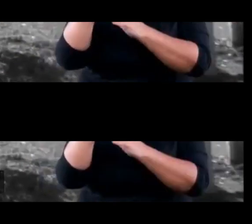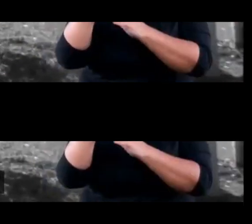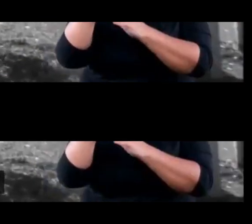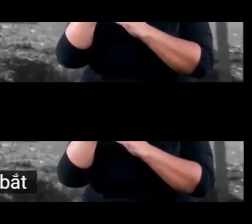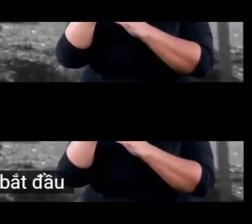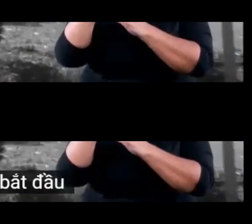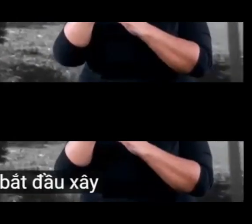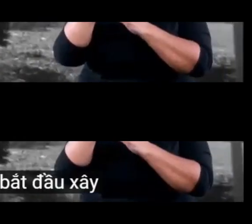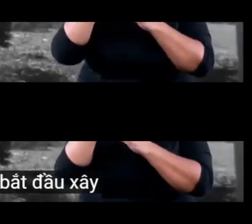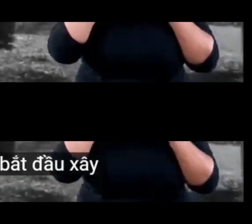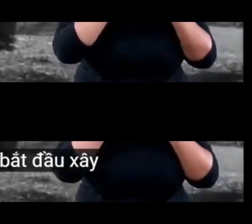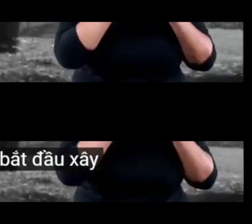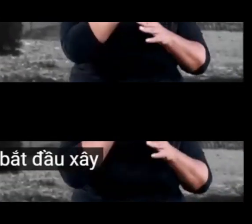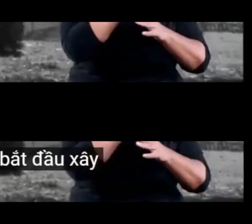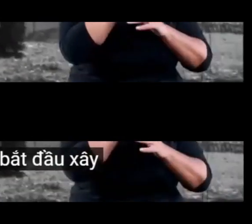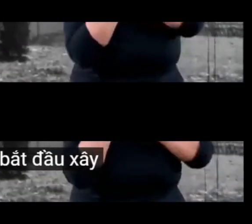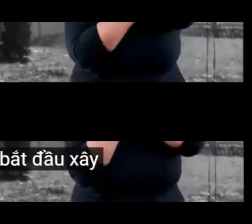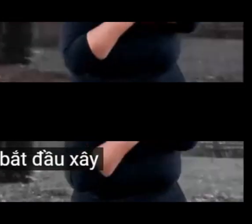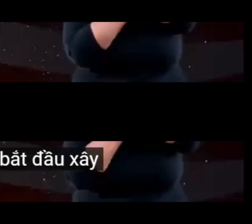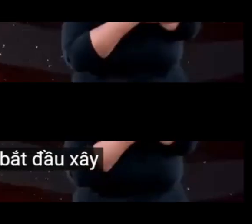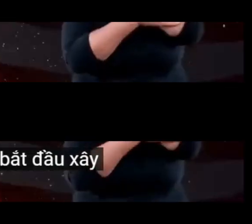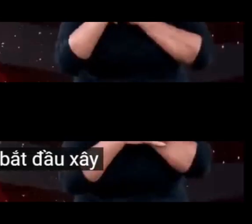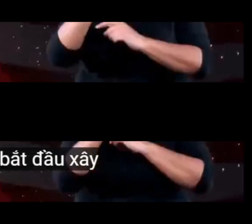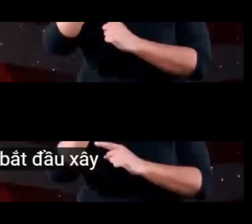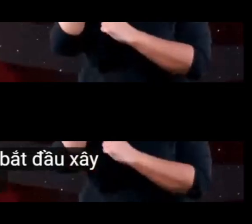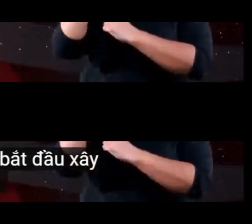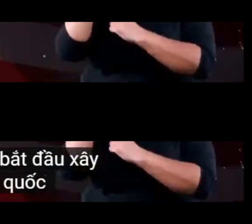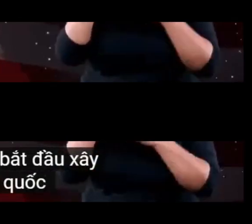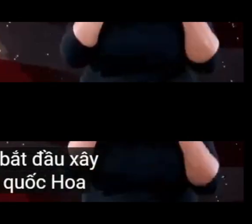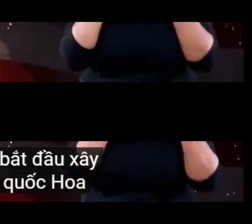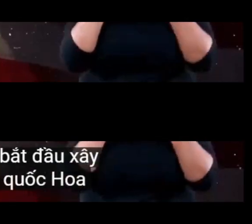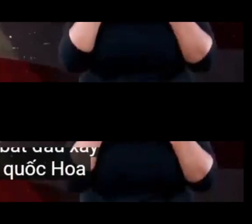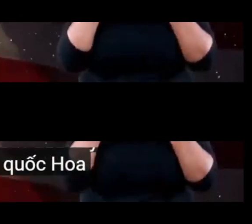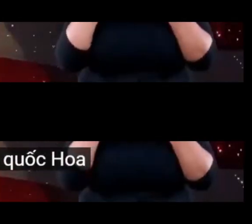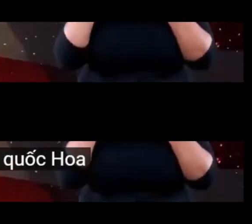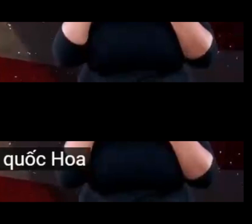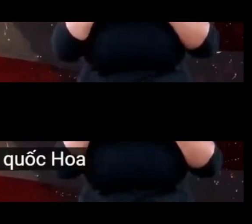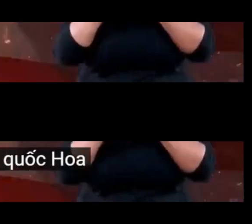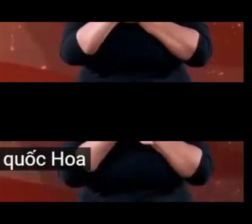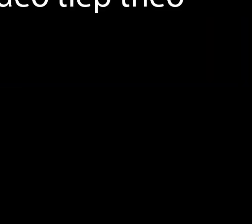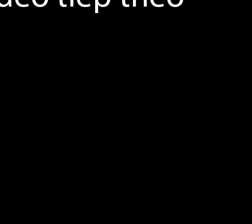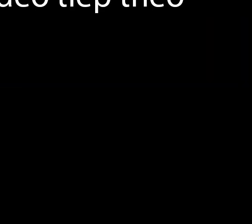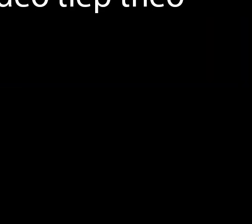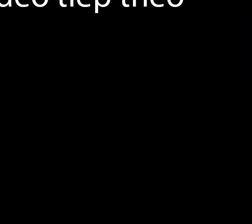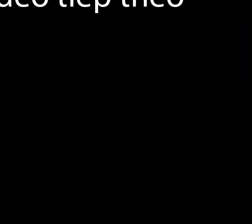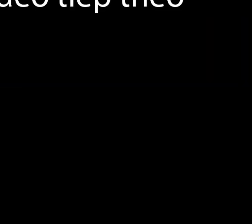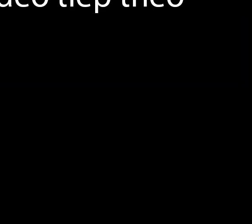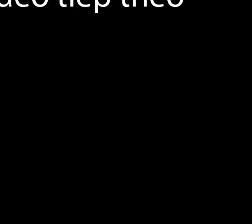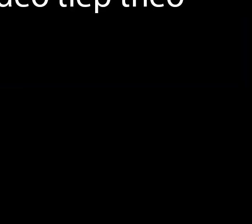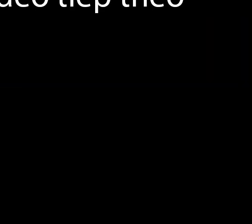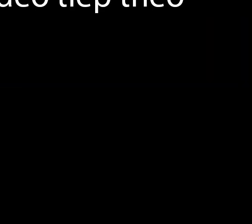colonists then started their own country, and the United States of America was born.